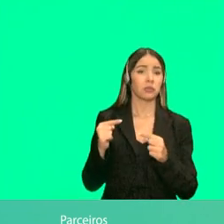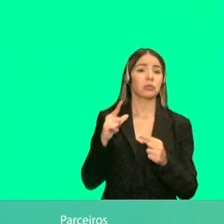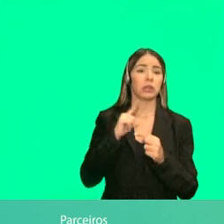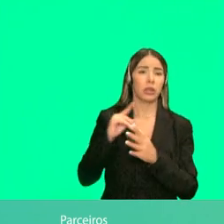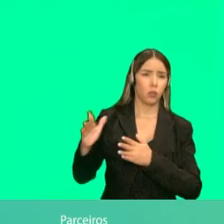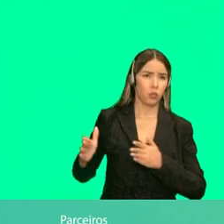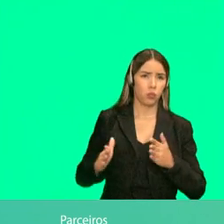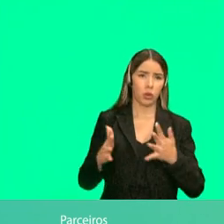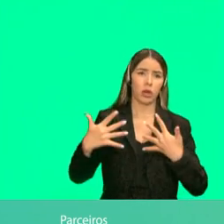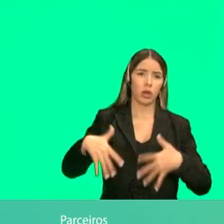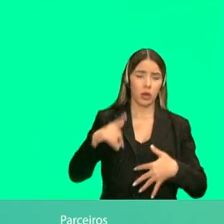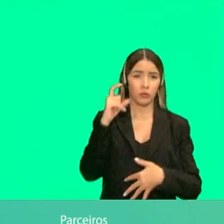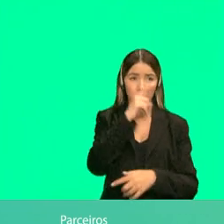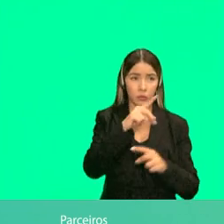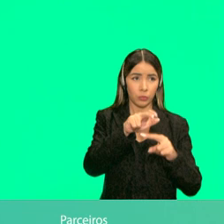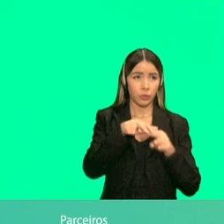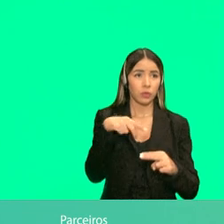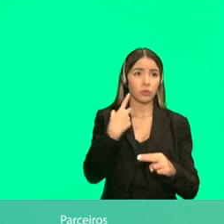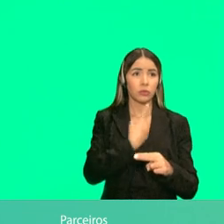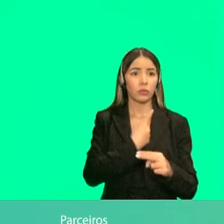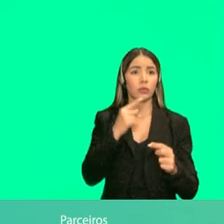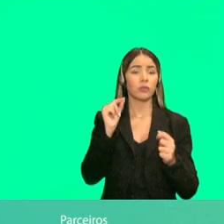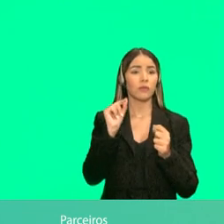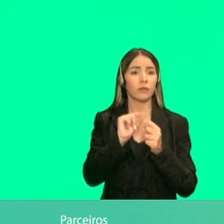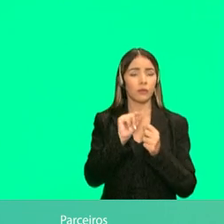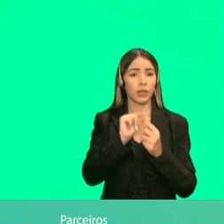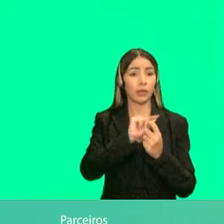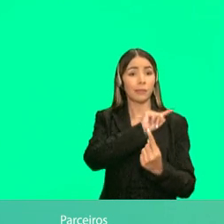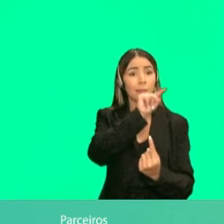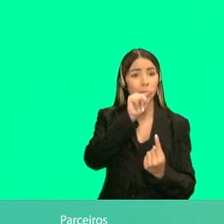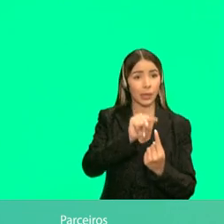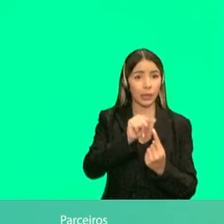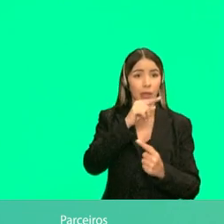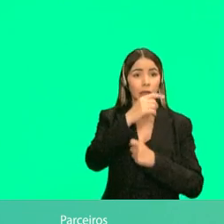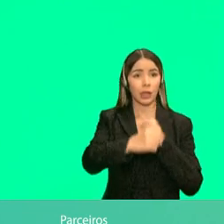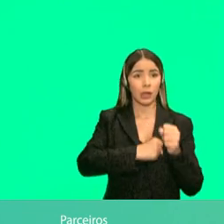10% in terms of carbon intensity, that is the